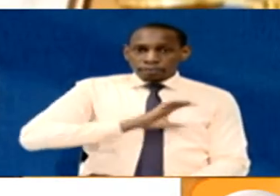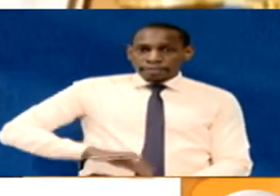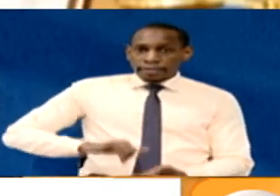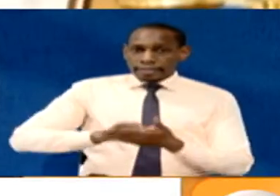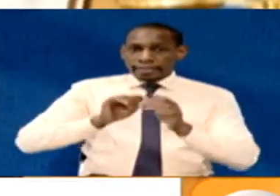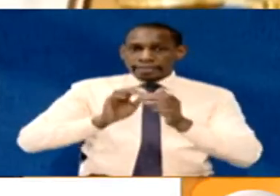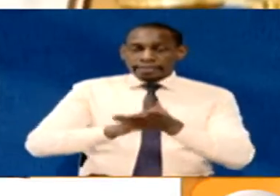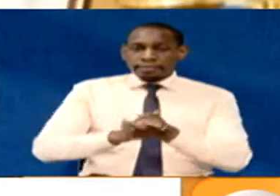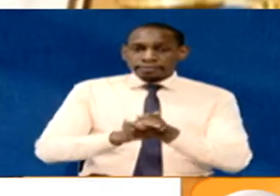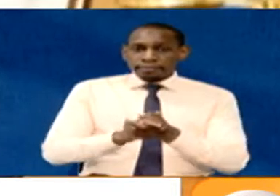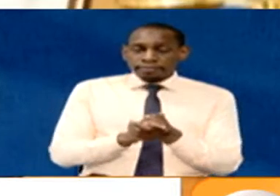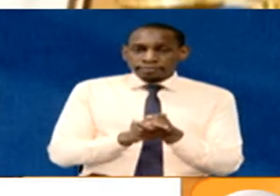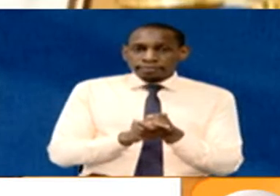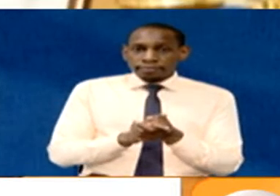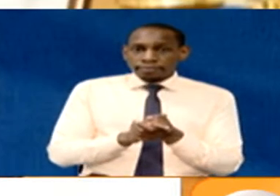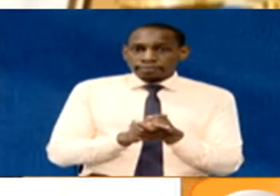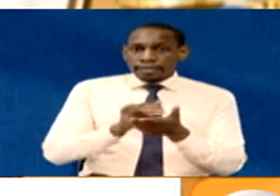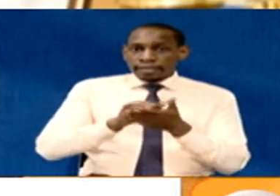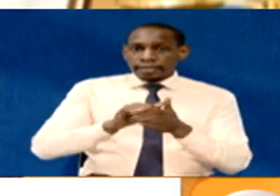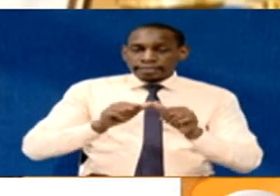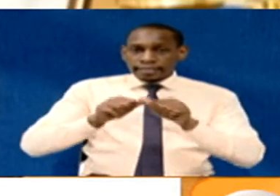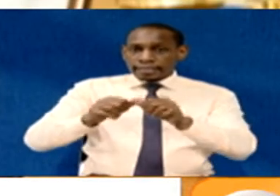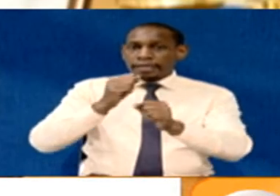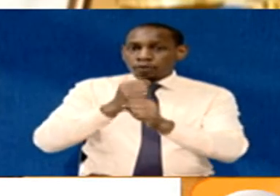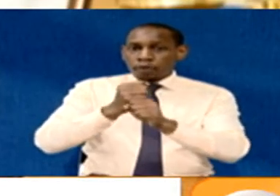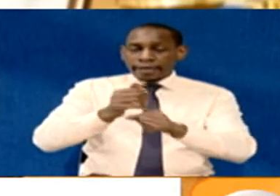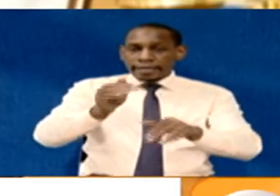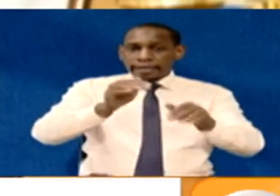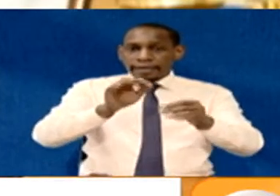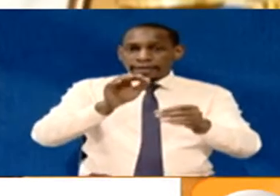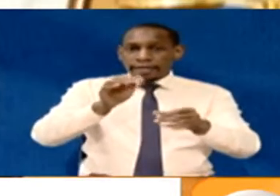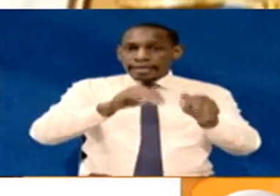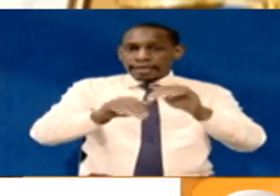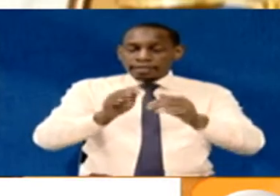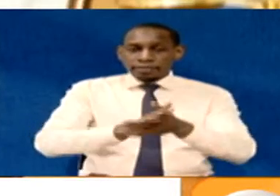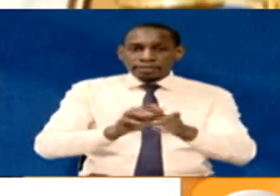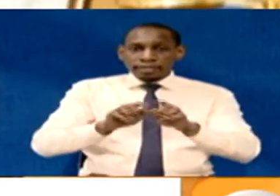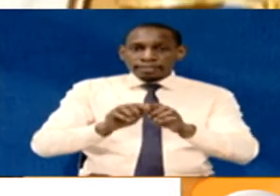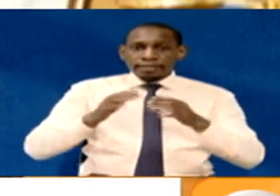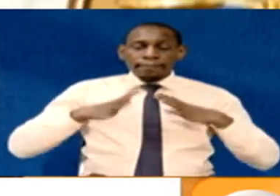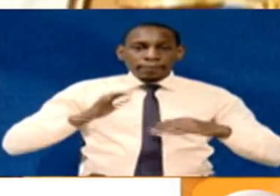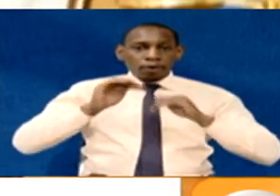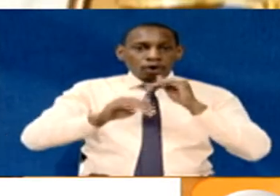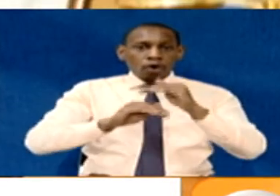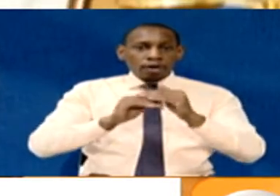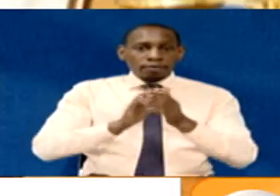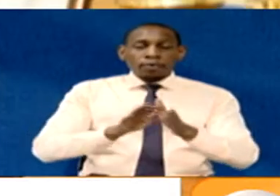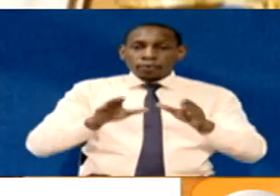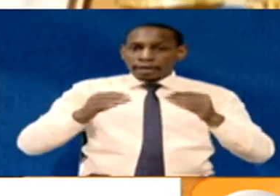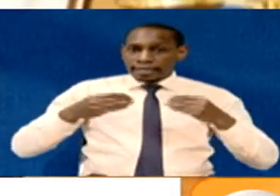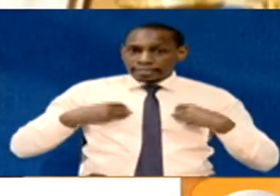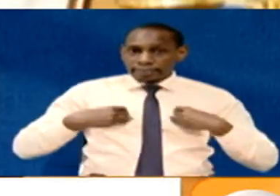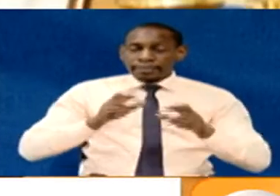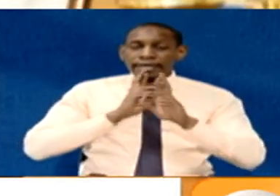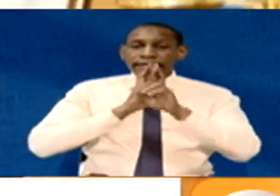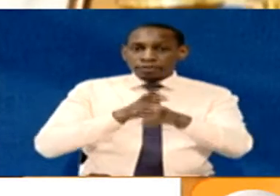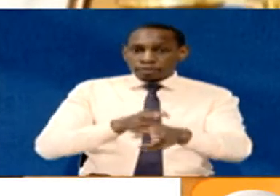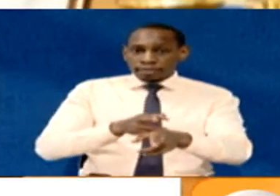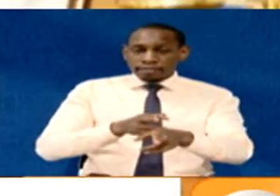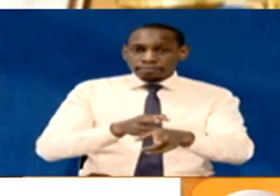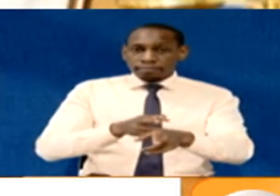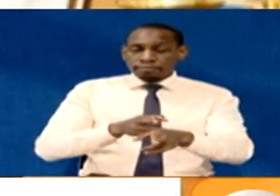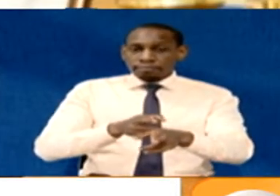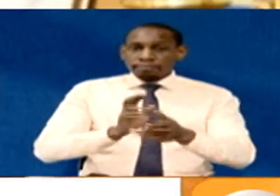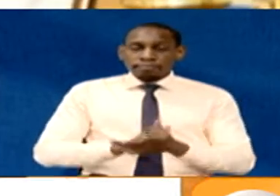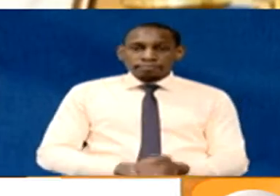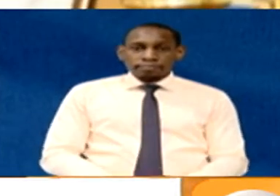will whose results will carry out the elections, mm-hmm. and everybody will accept that the results are what they